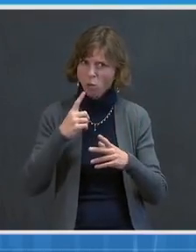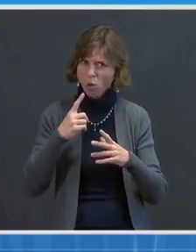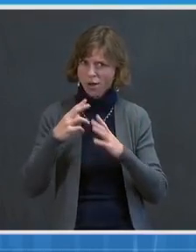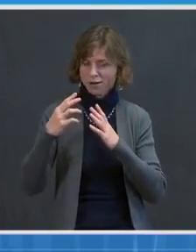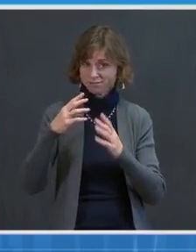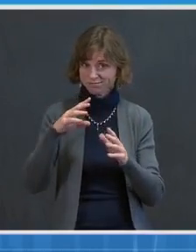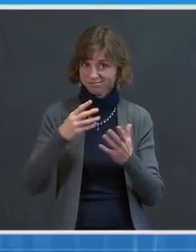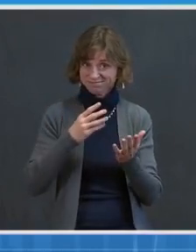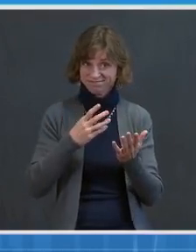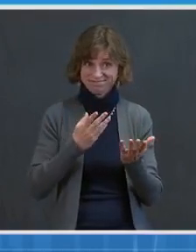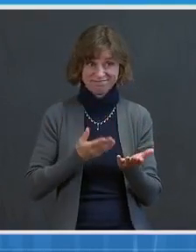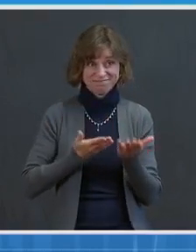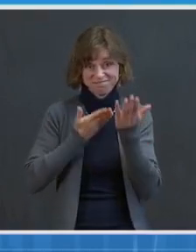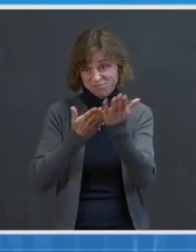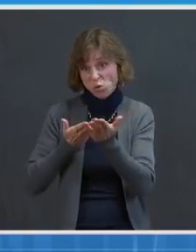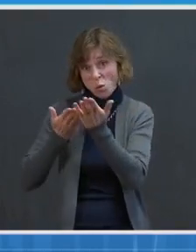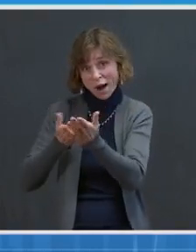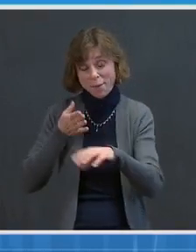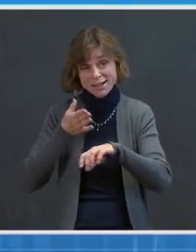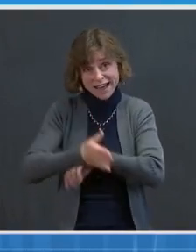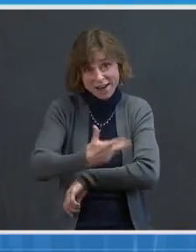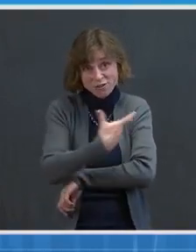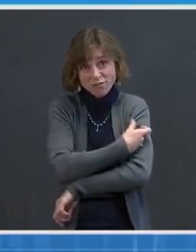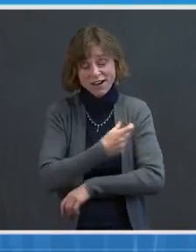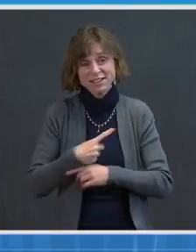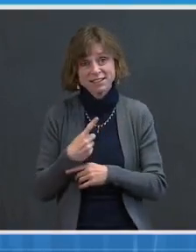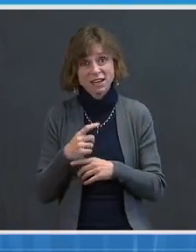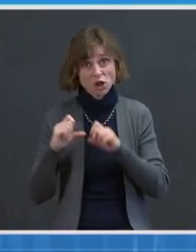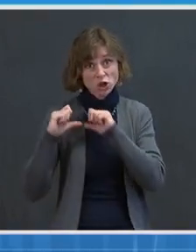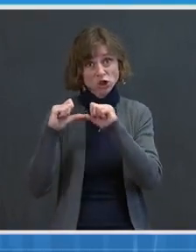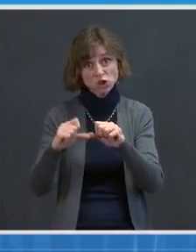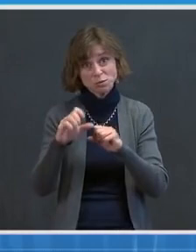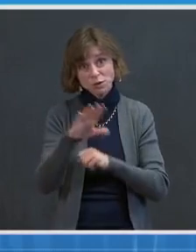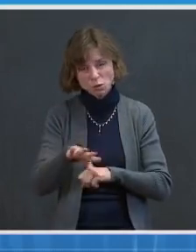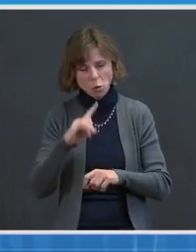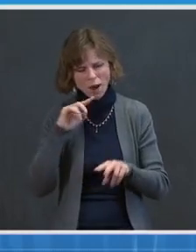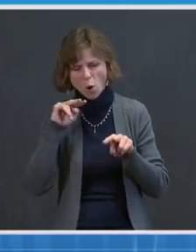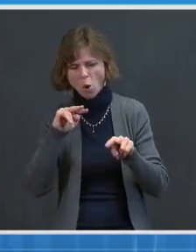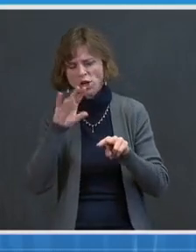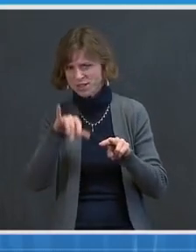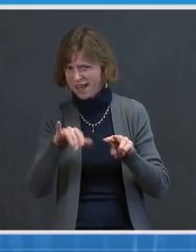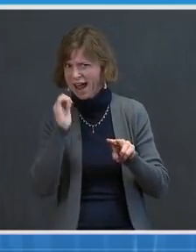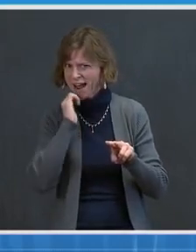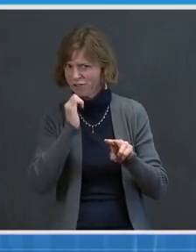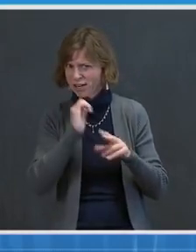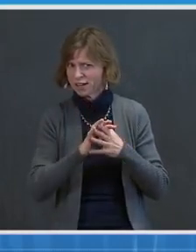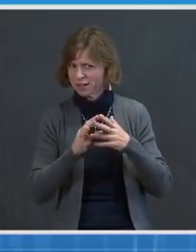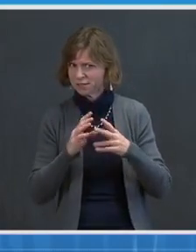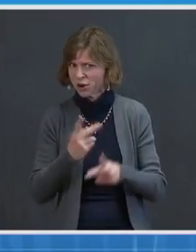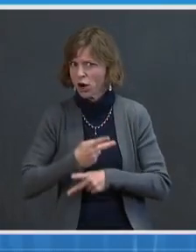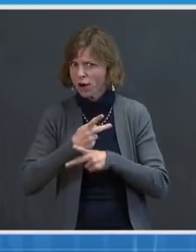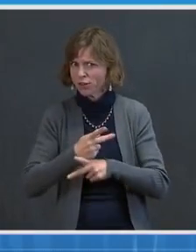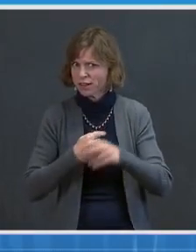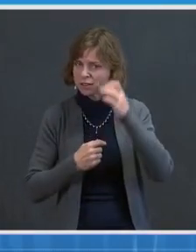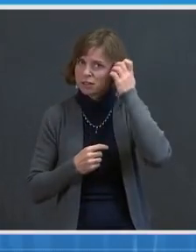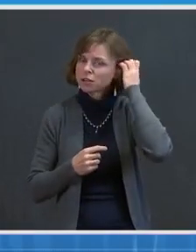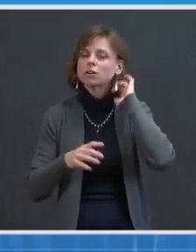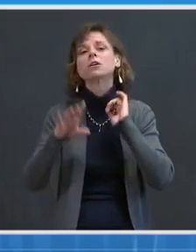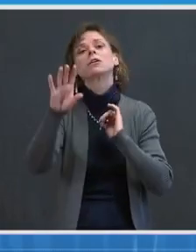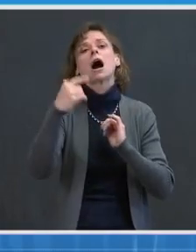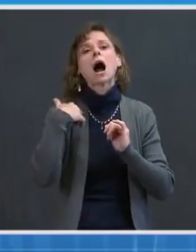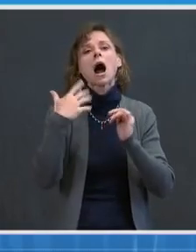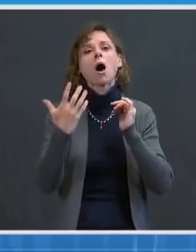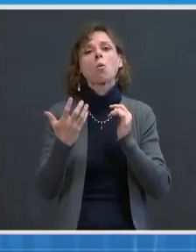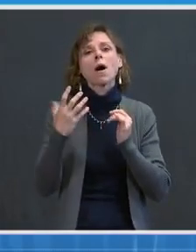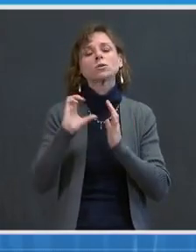the protection in the context of variants are among the areas we're watching the evidence very carefully. Yeah, one of the things we want to emphasize